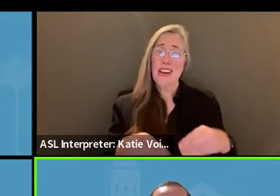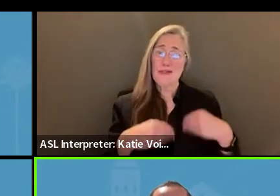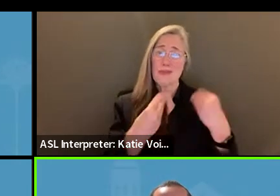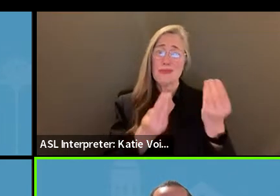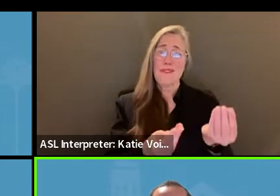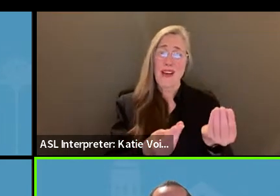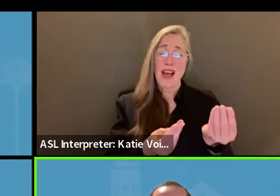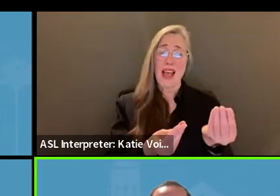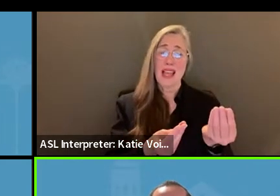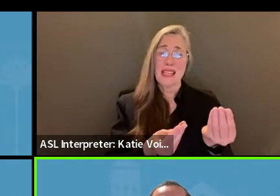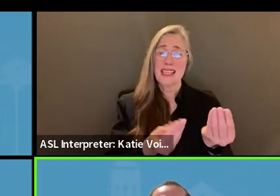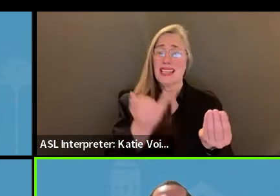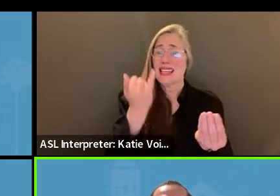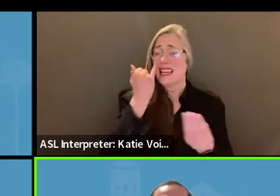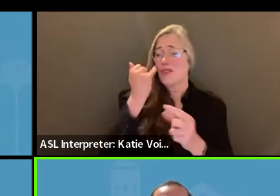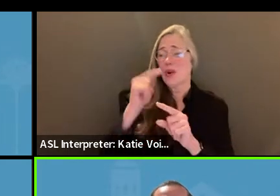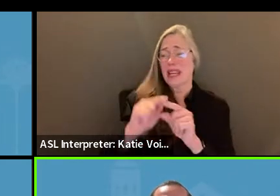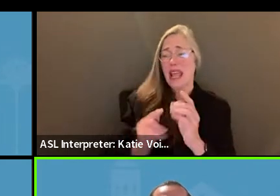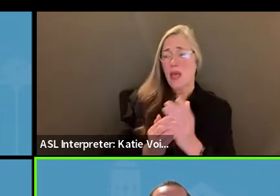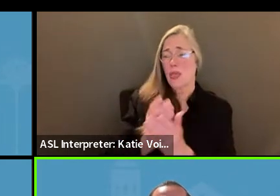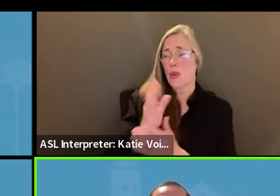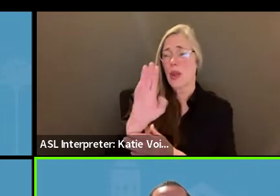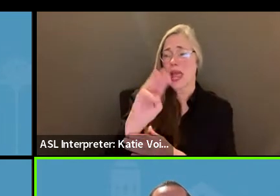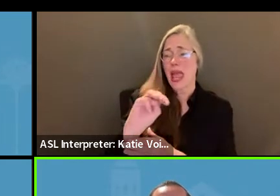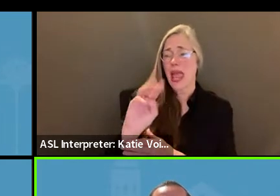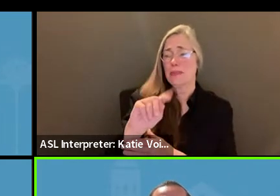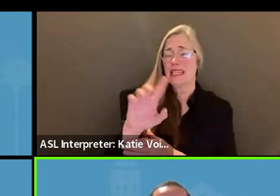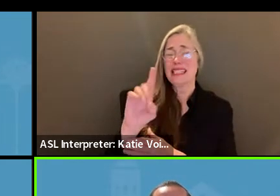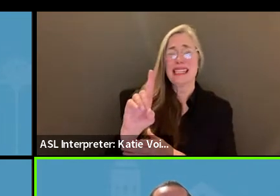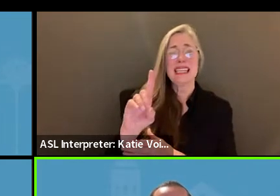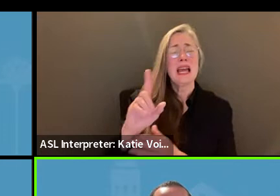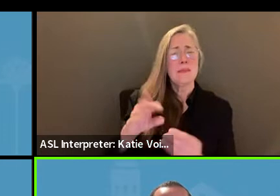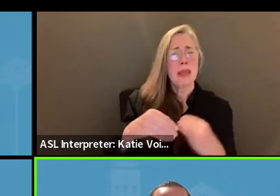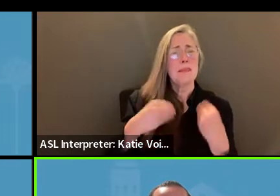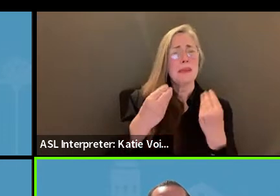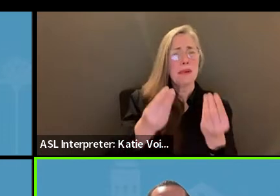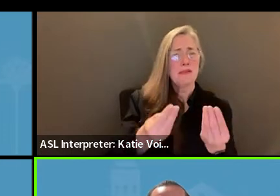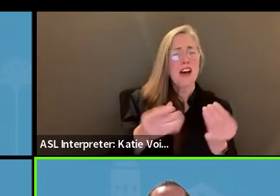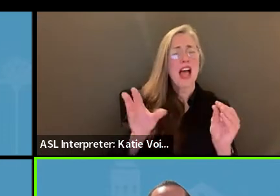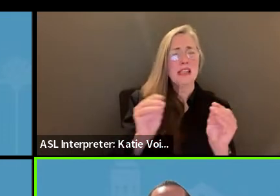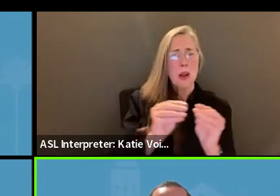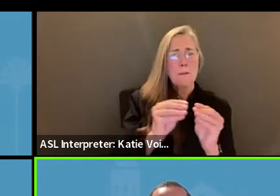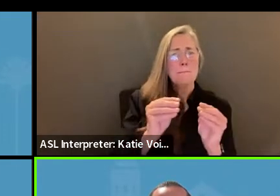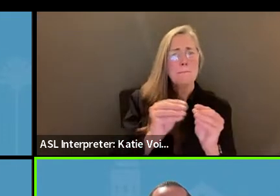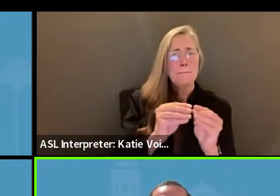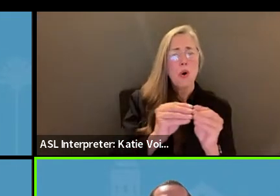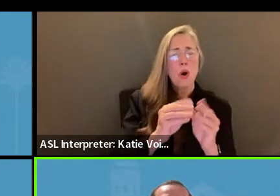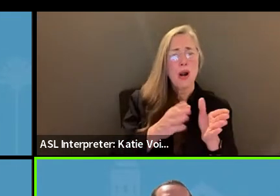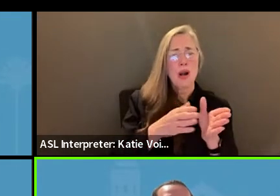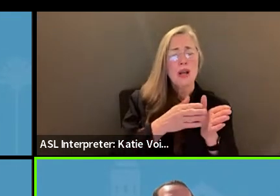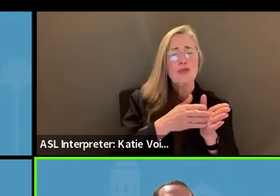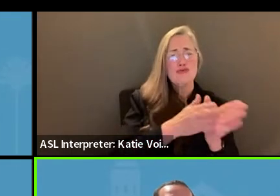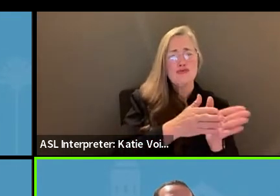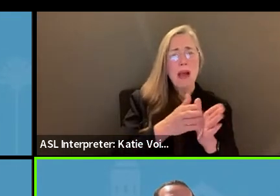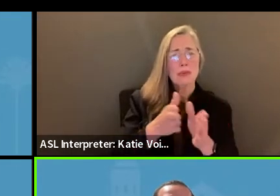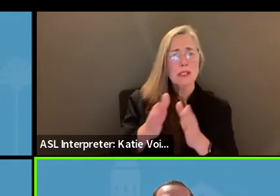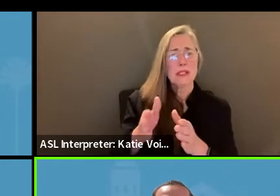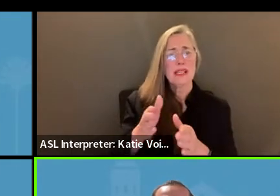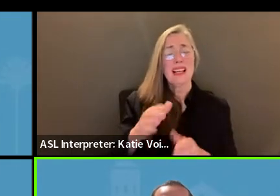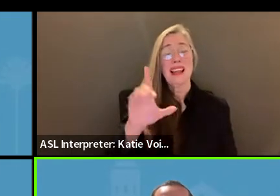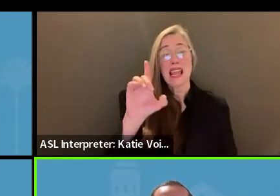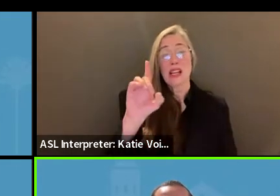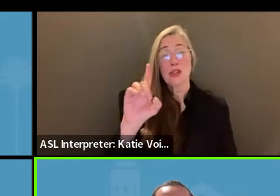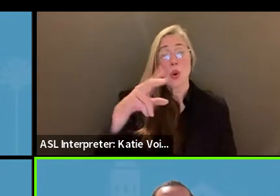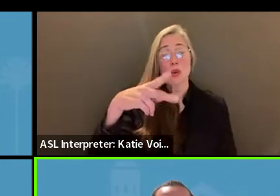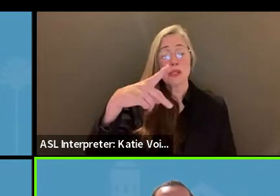out with MTD, providing additional bus routes for those particular schools. Dos Pueblos is one. There may be